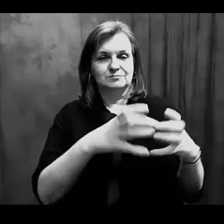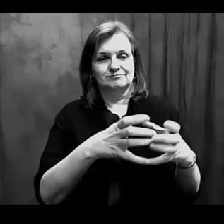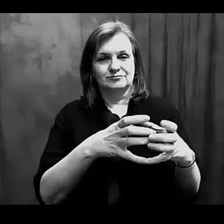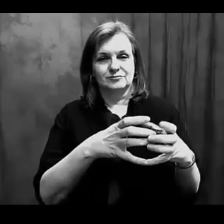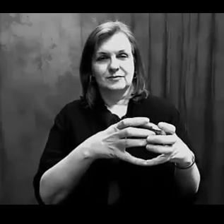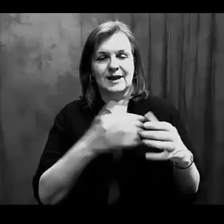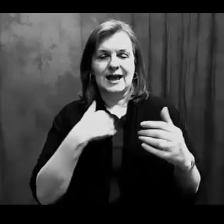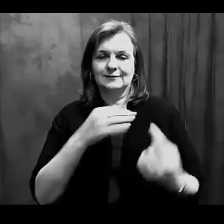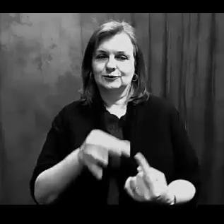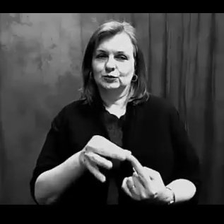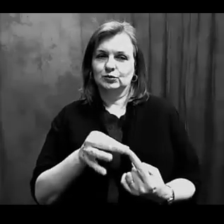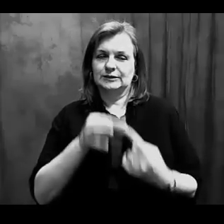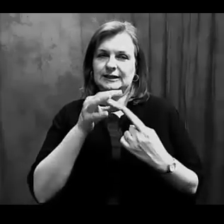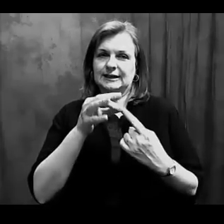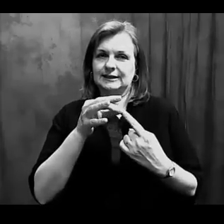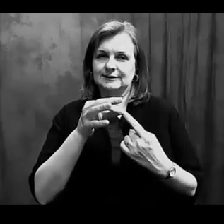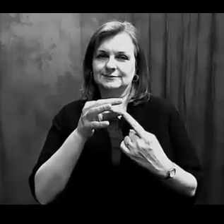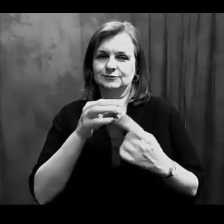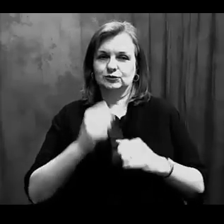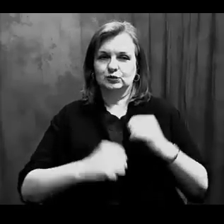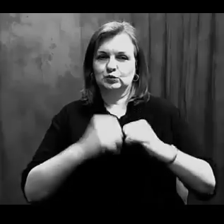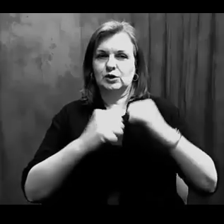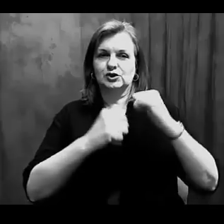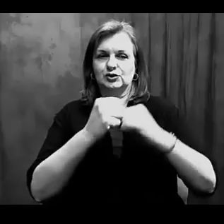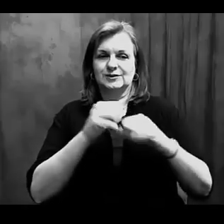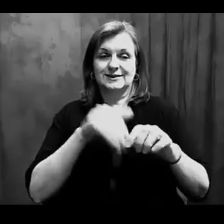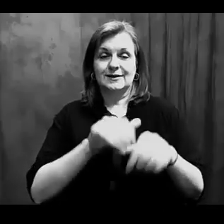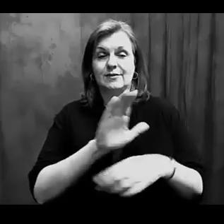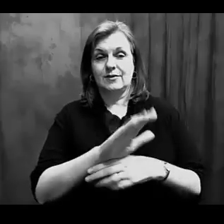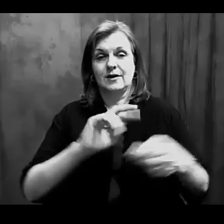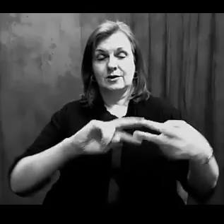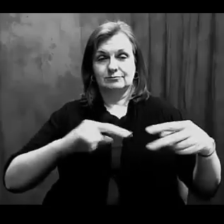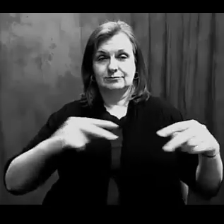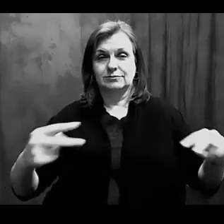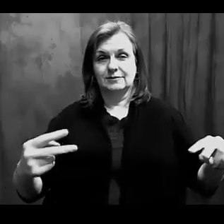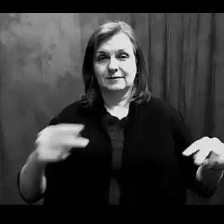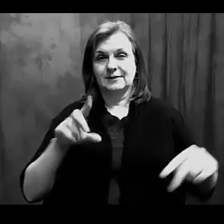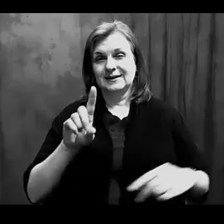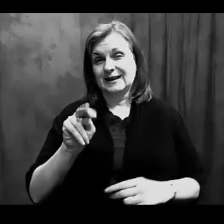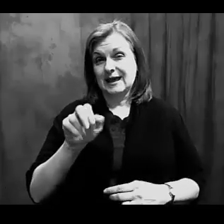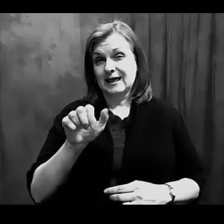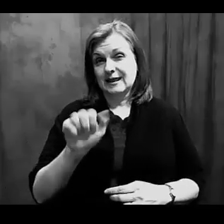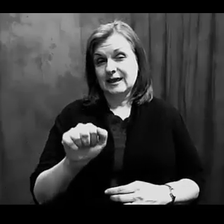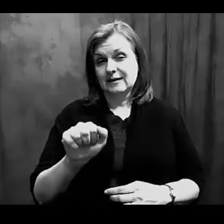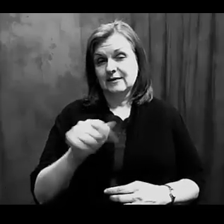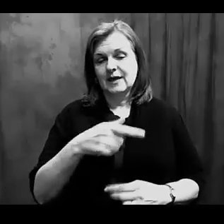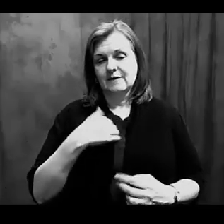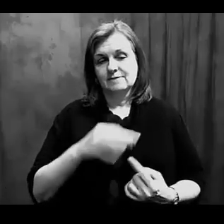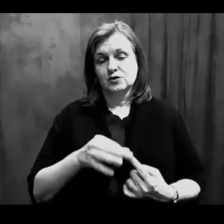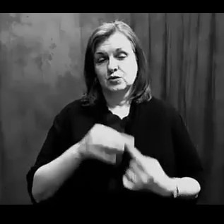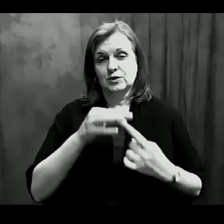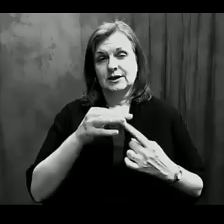with you. But what we look at, these Archaea have some unique